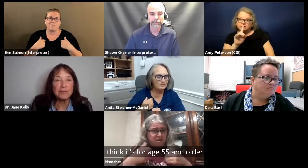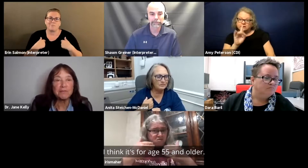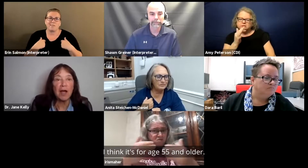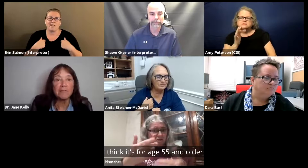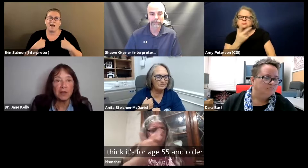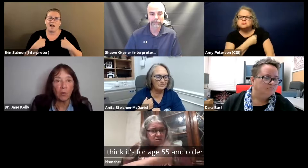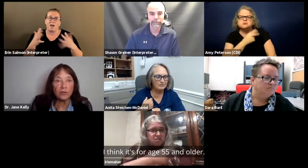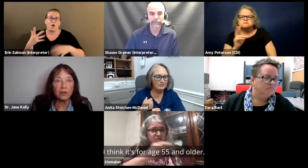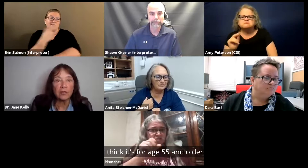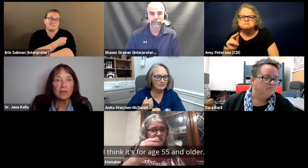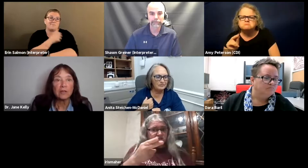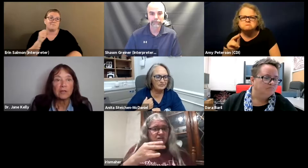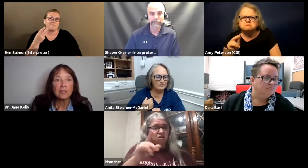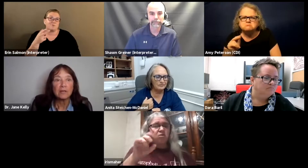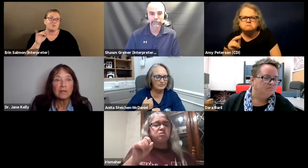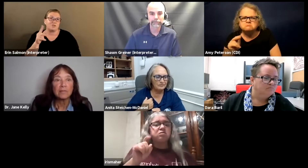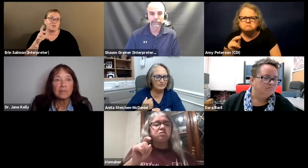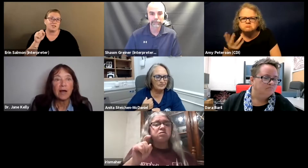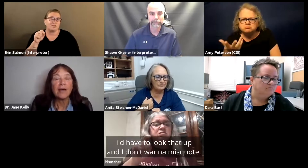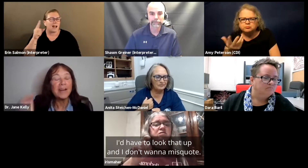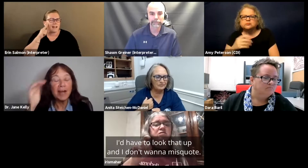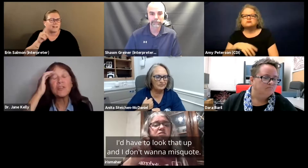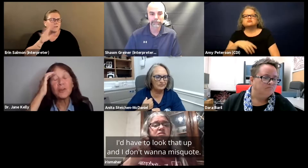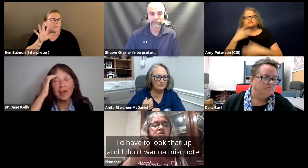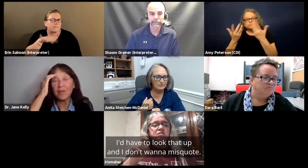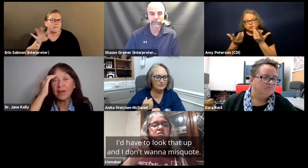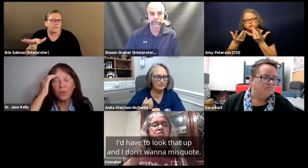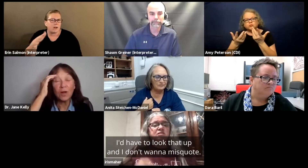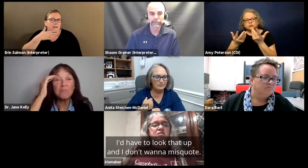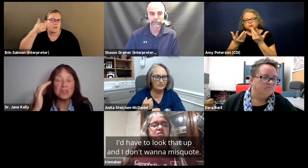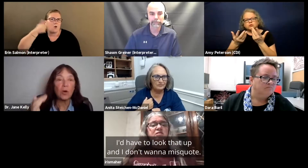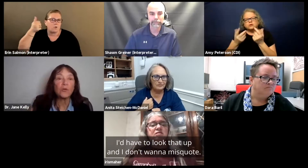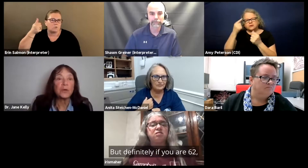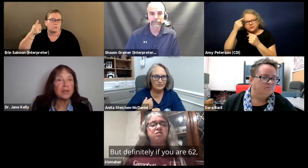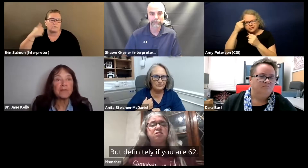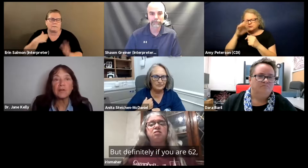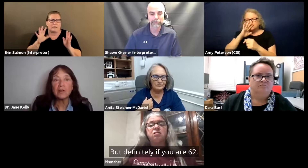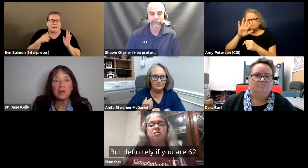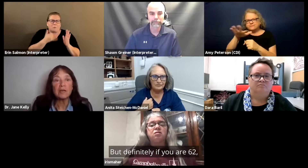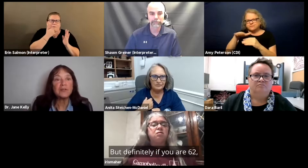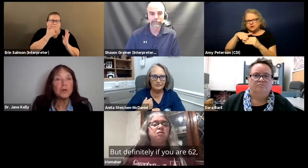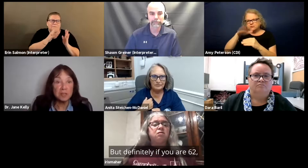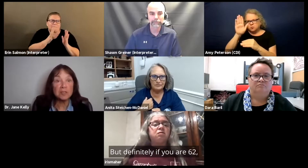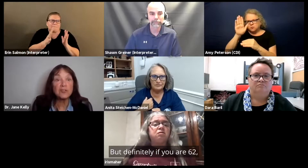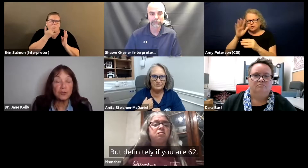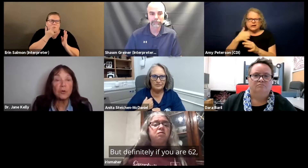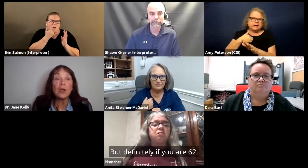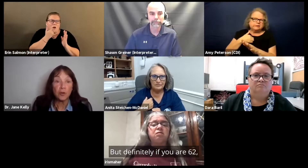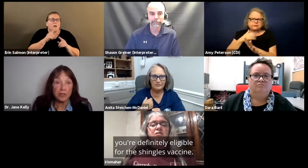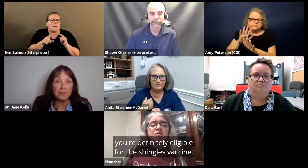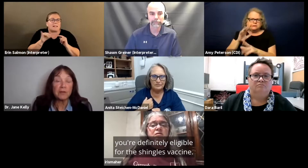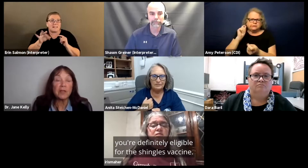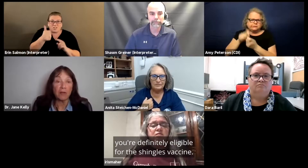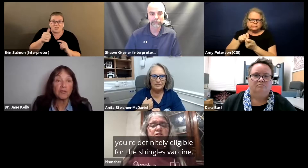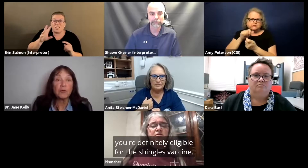age 55 and older. I'd have to look that up, and I don't want to misquote, but definitely if you are 62,